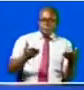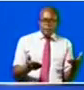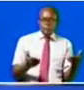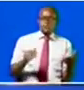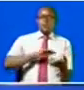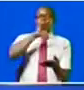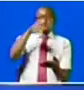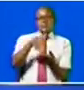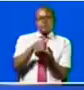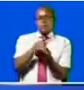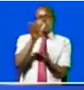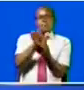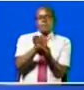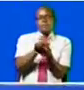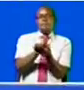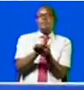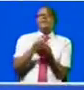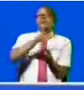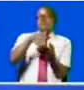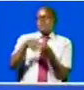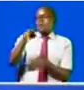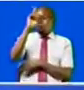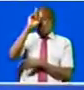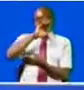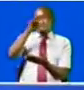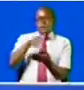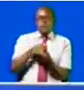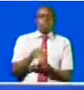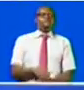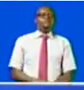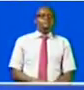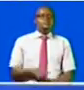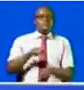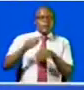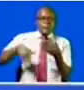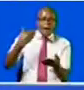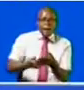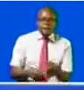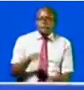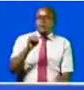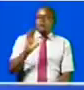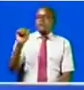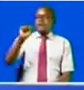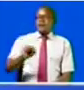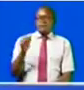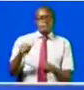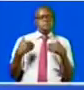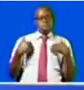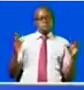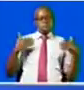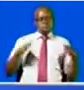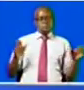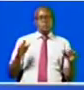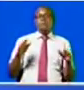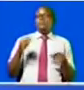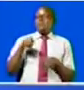at the OCS's office. Upon reaching Central Police Station, he says the OCS denied any knowledge